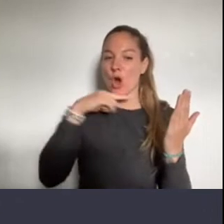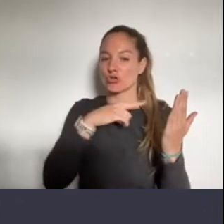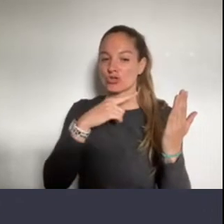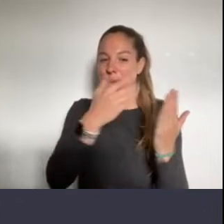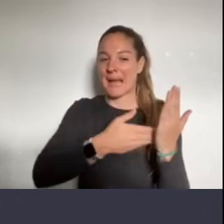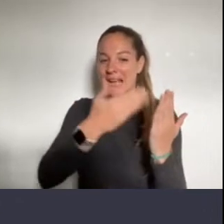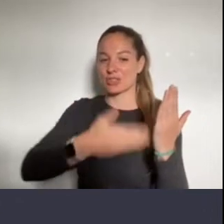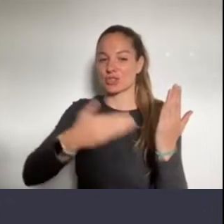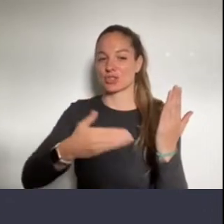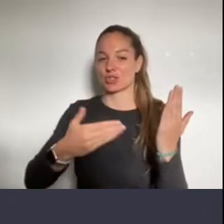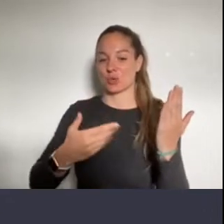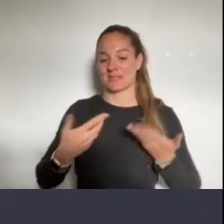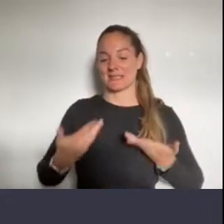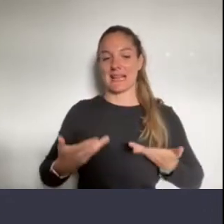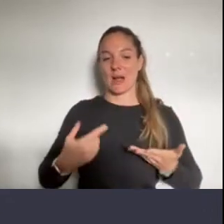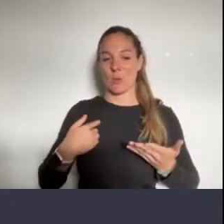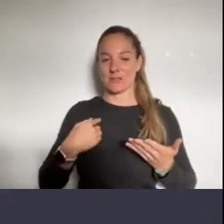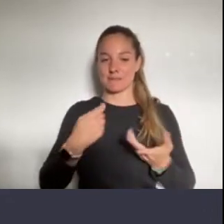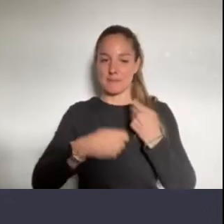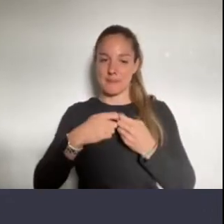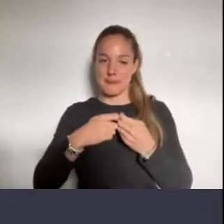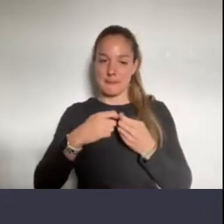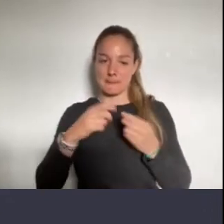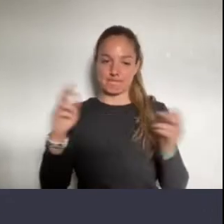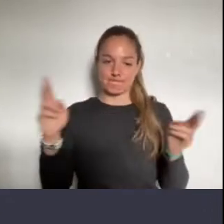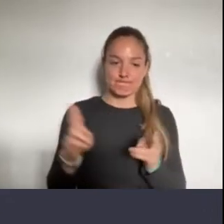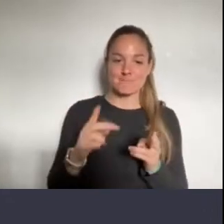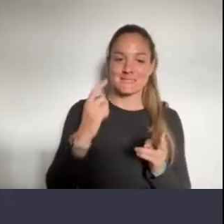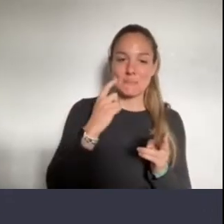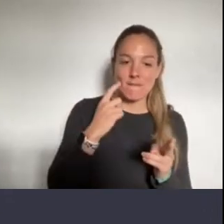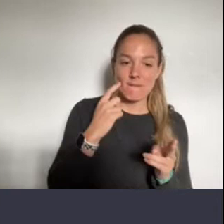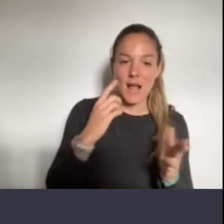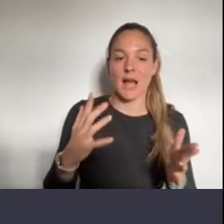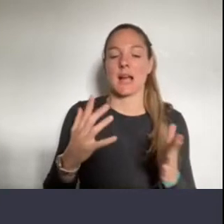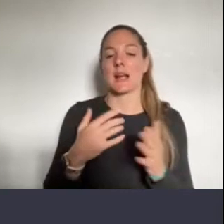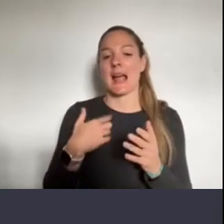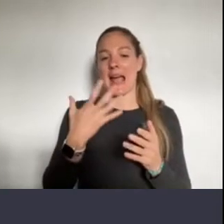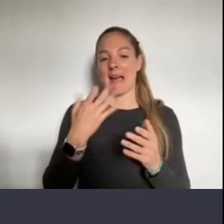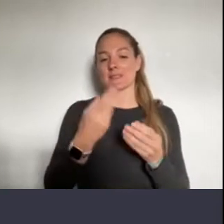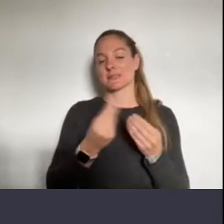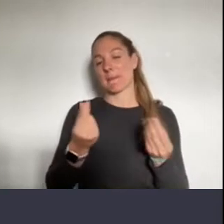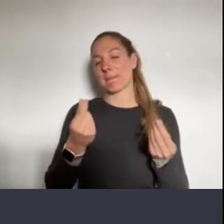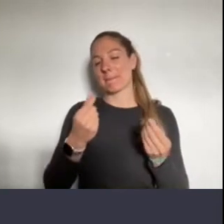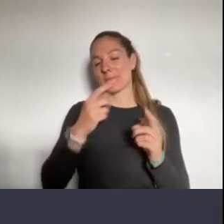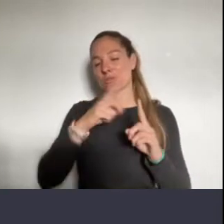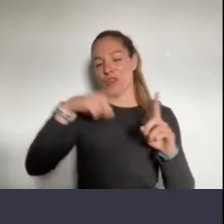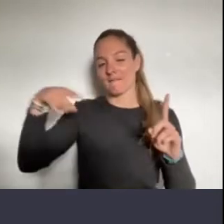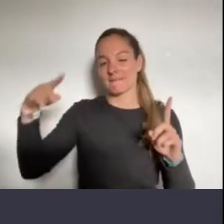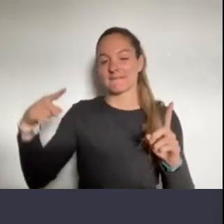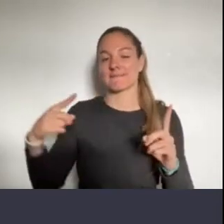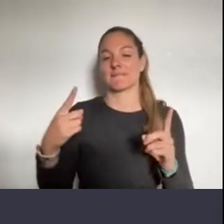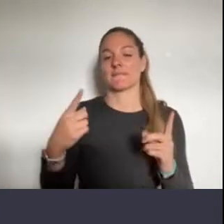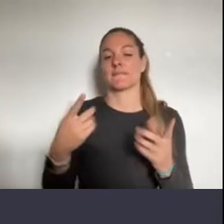this is we simplifying it as best we can. There are some infographics that accompany this as